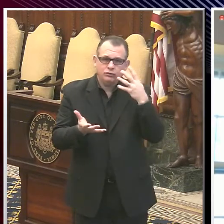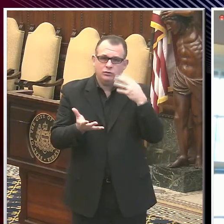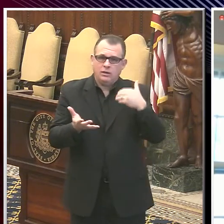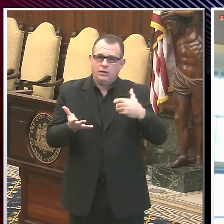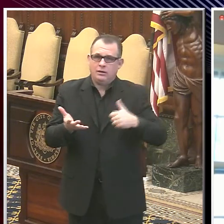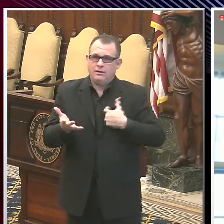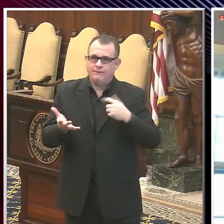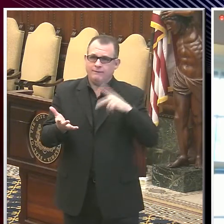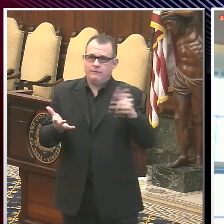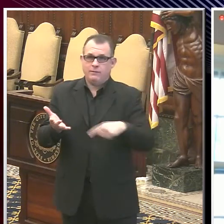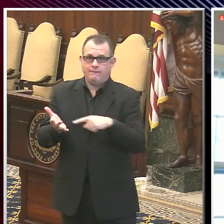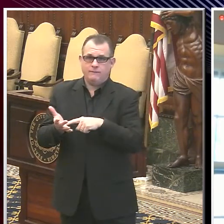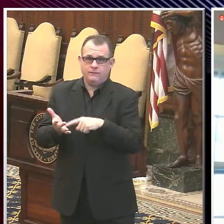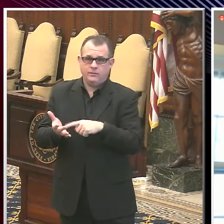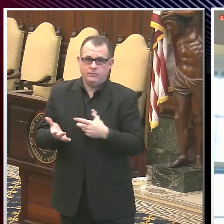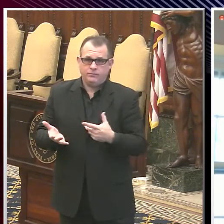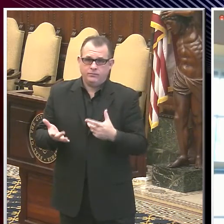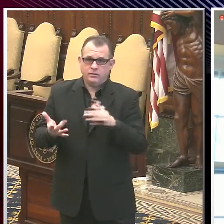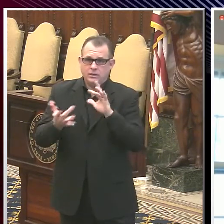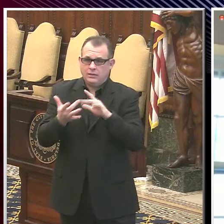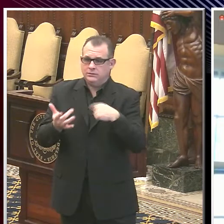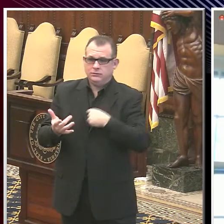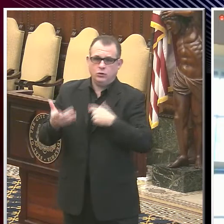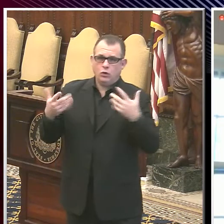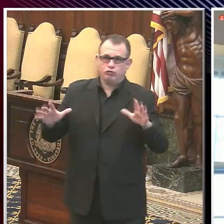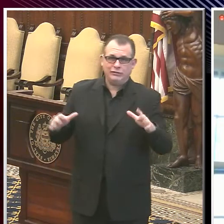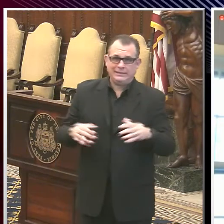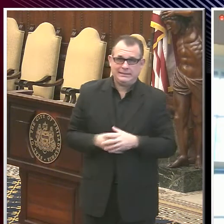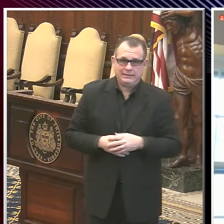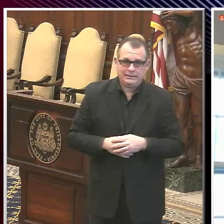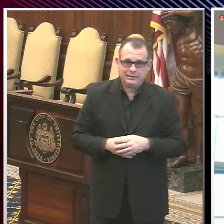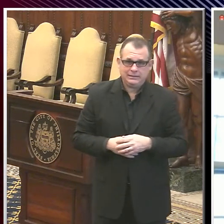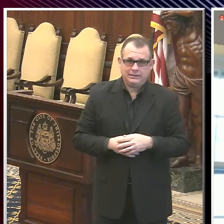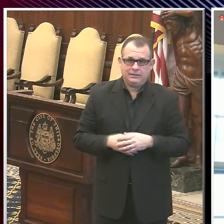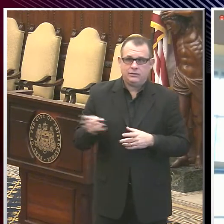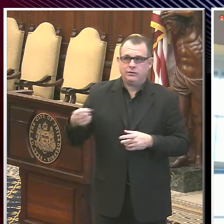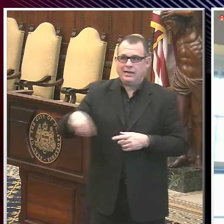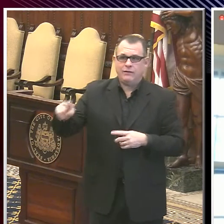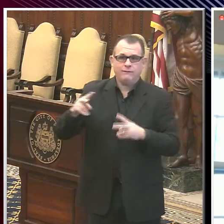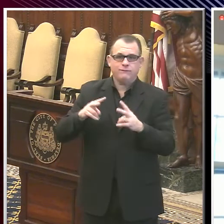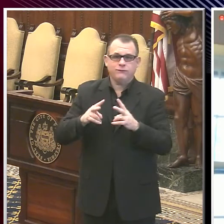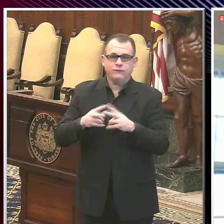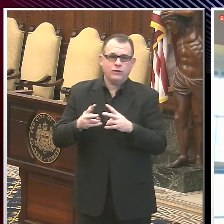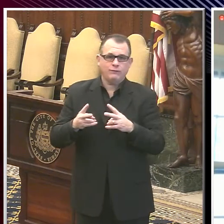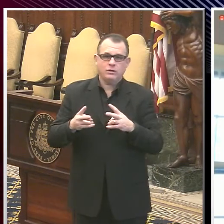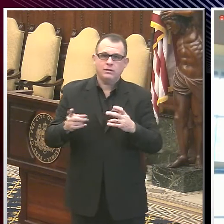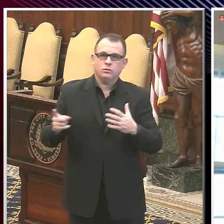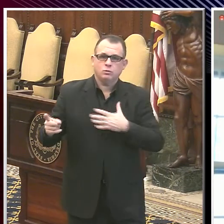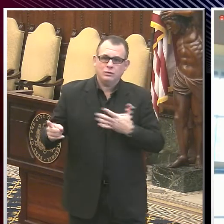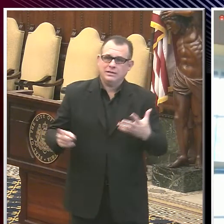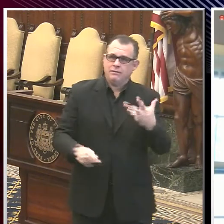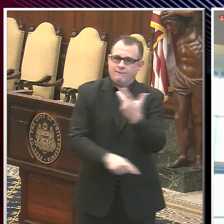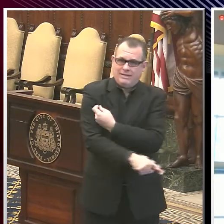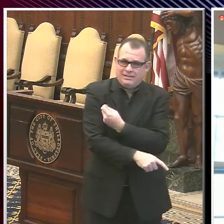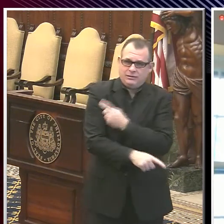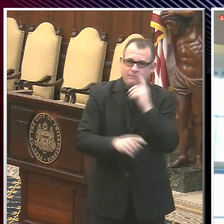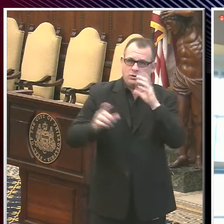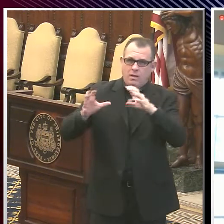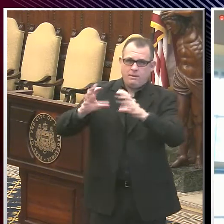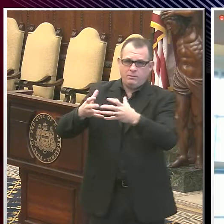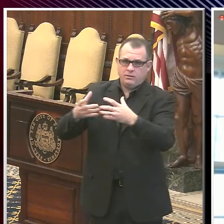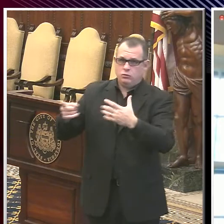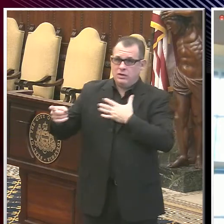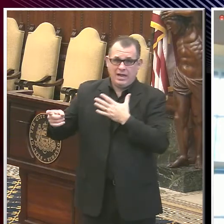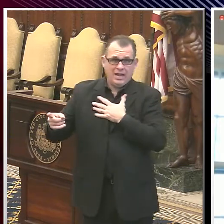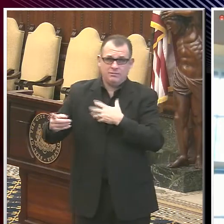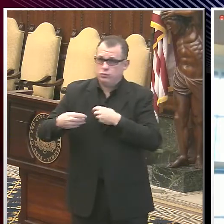undocumented residents of Philadelphia, and they're very willing to vaccinate their population,